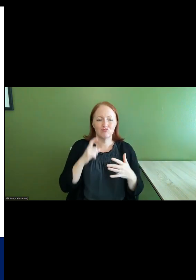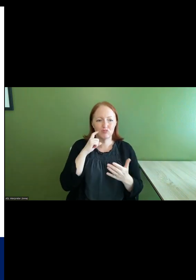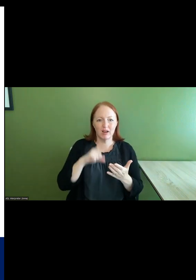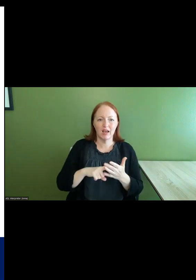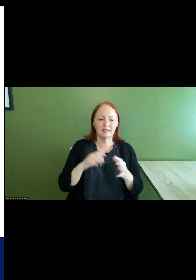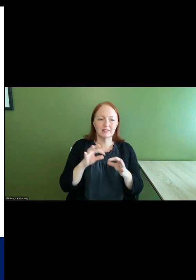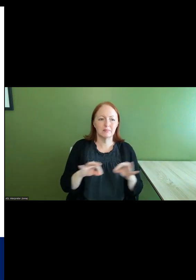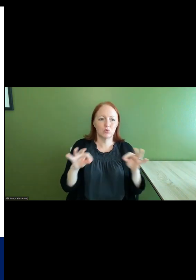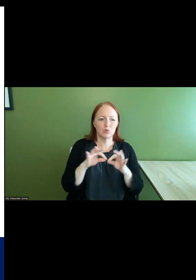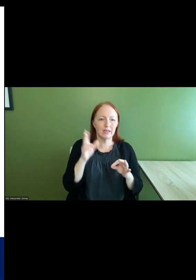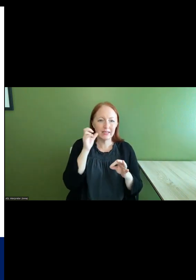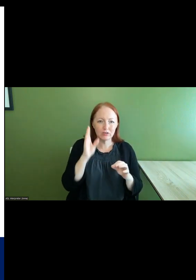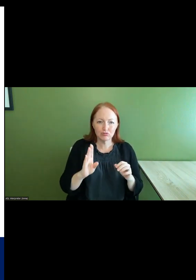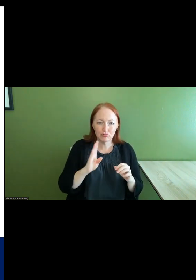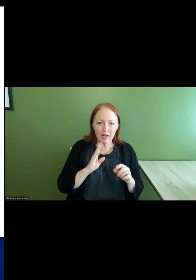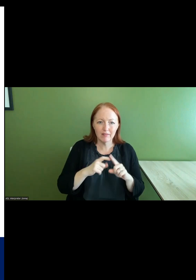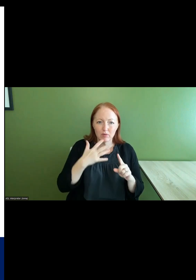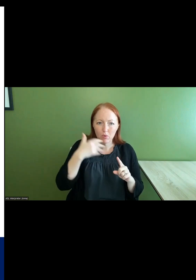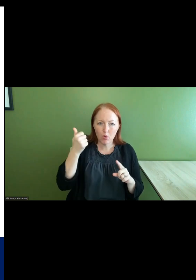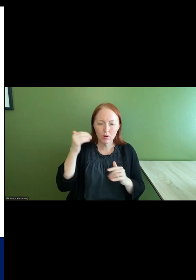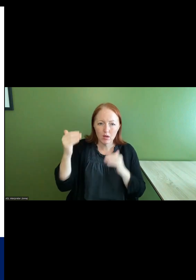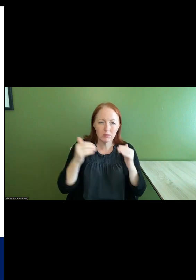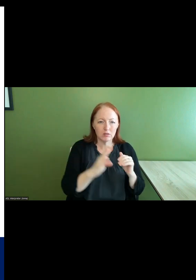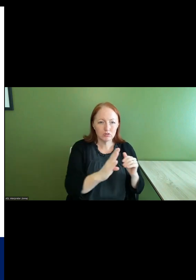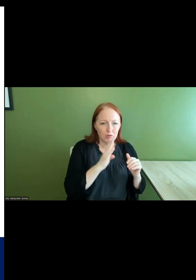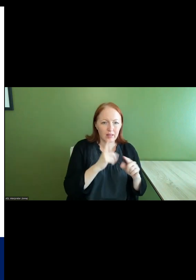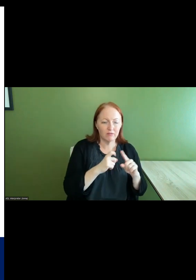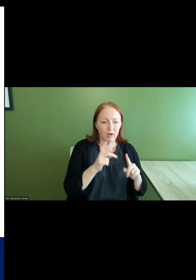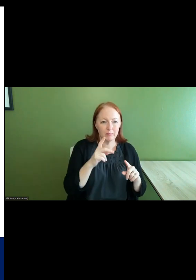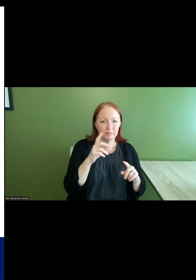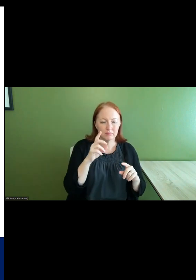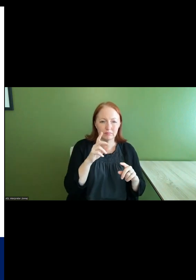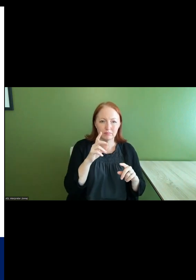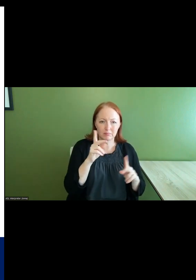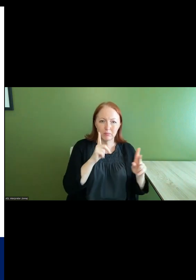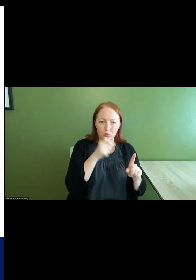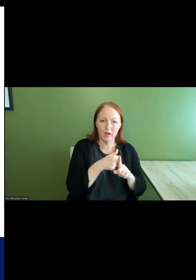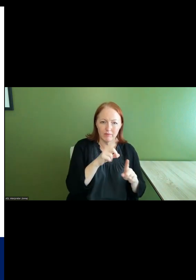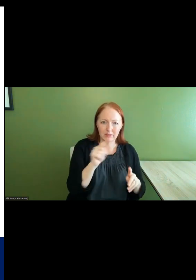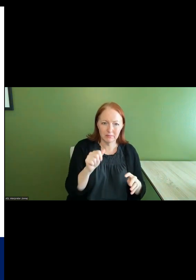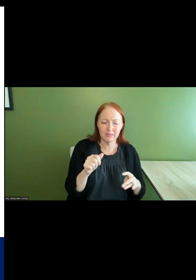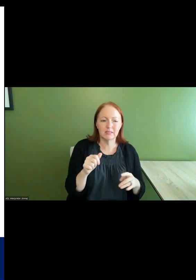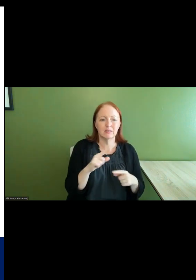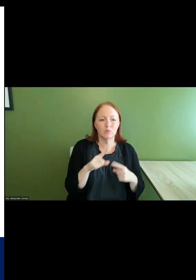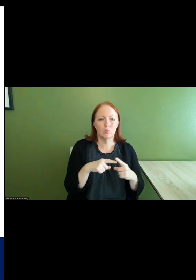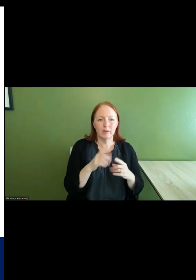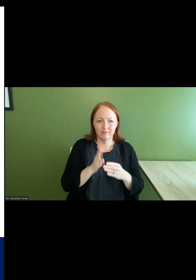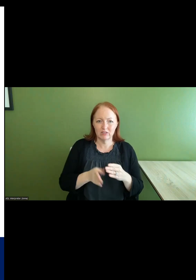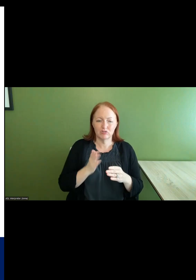hearing directly from older adults and adults living with disabilities as we complete our